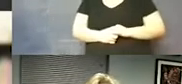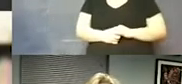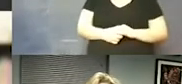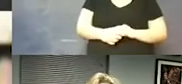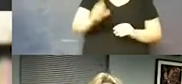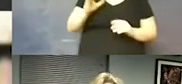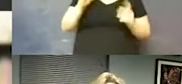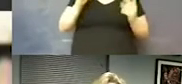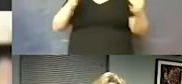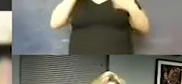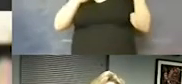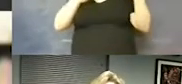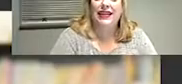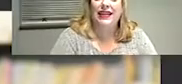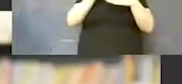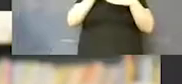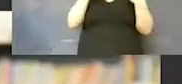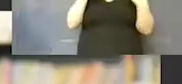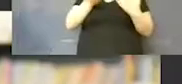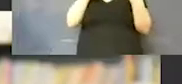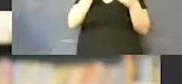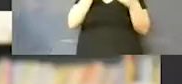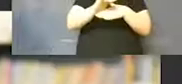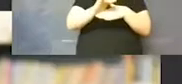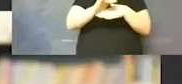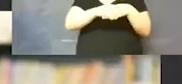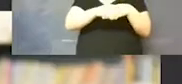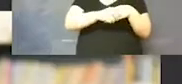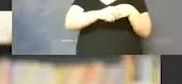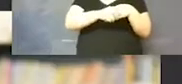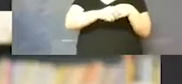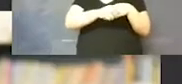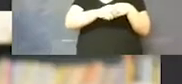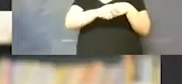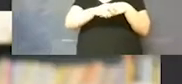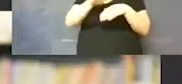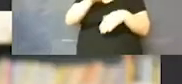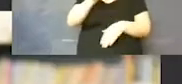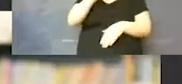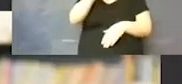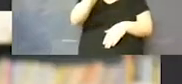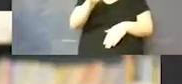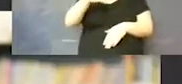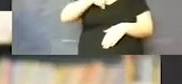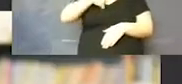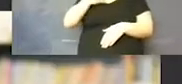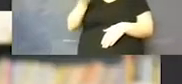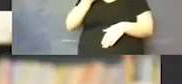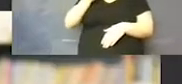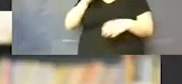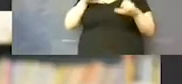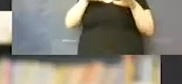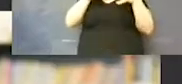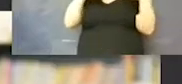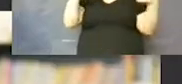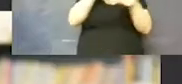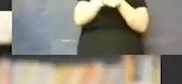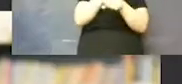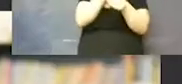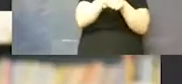be here this evening, and Brandy and I have been doing much work regarding